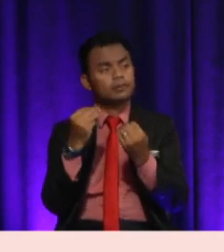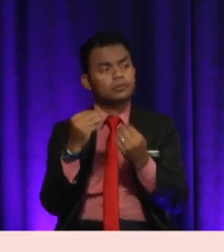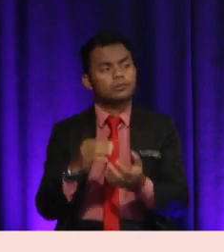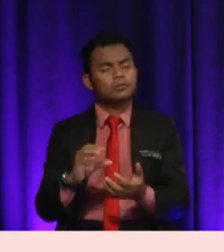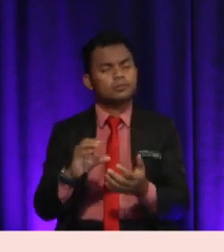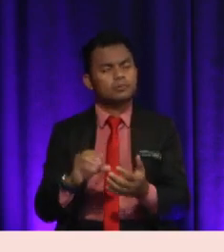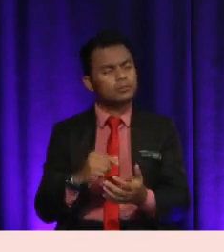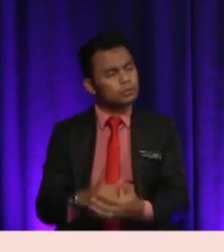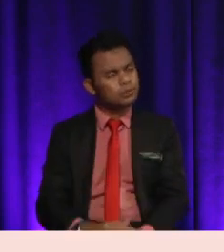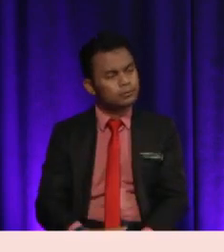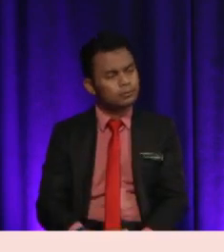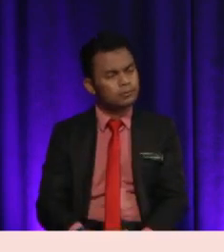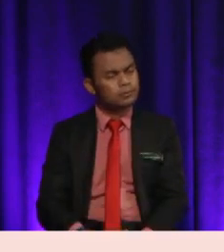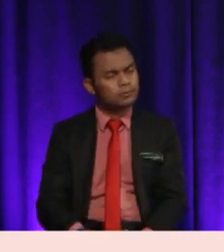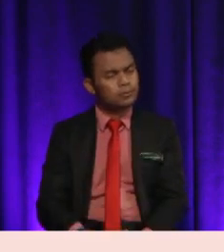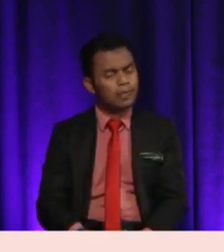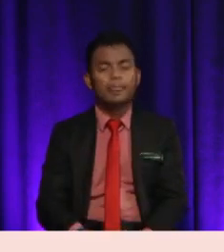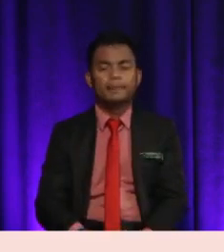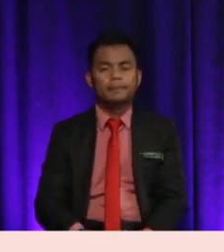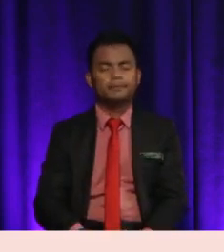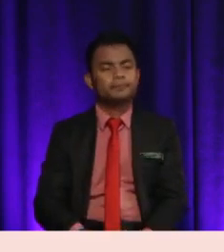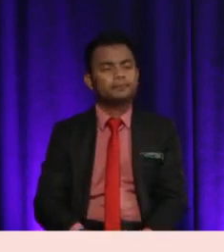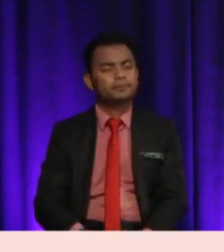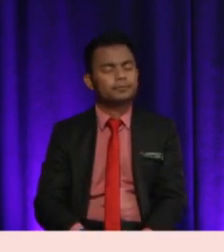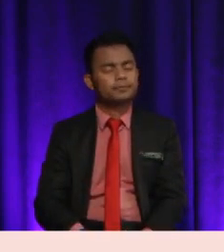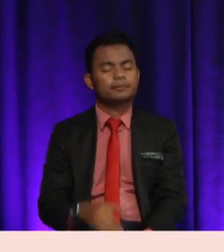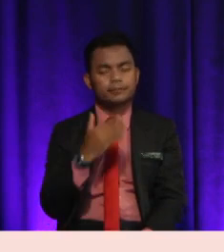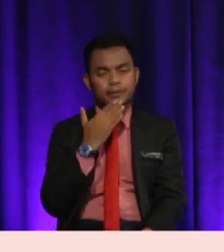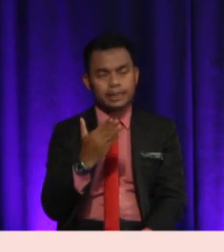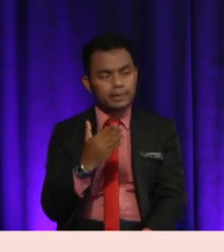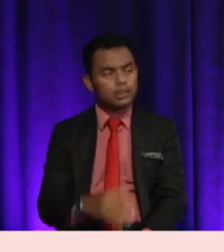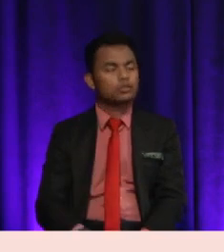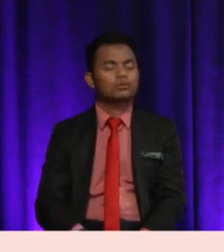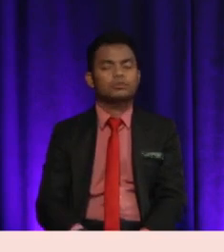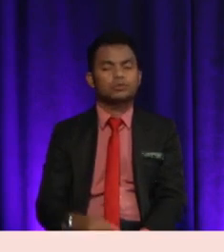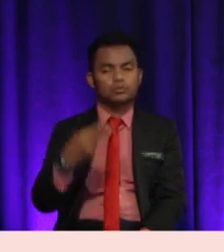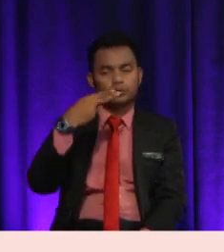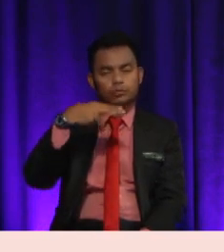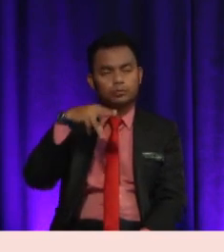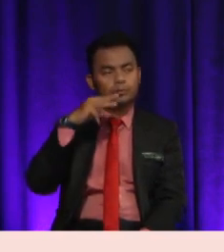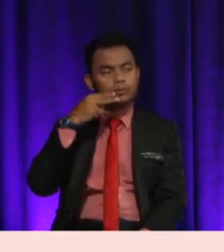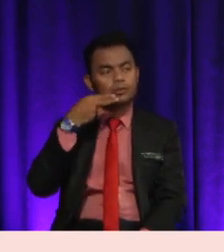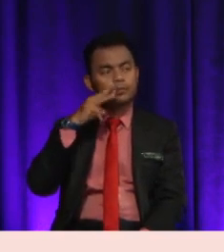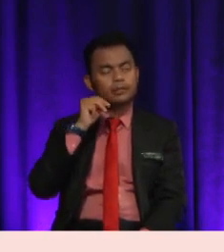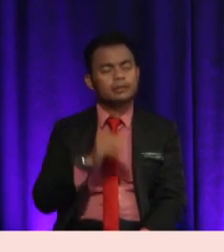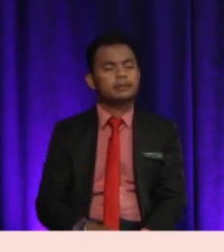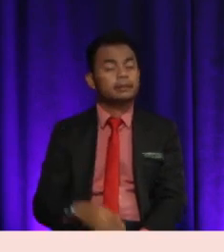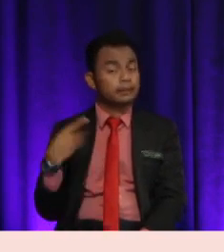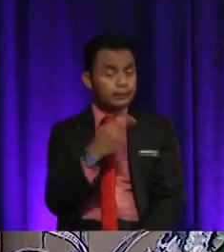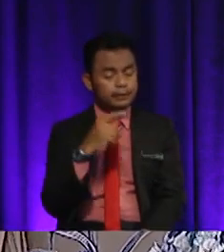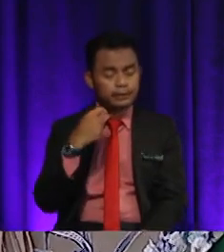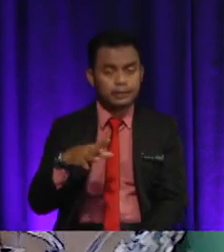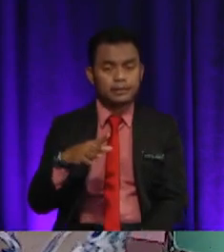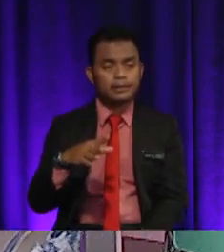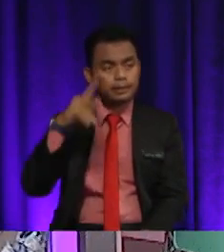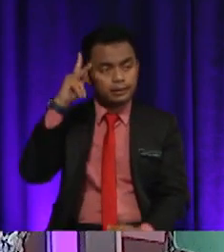Lily's passion. Lily's passion. Okay, thank you so much, Humaira. So we have identified the